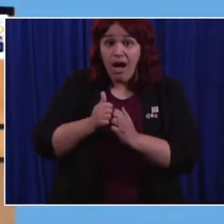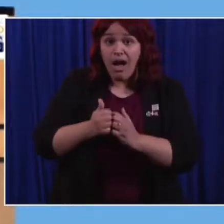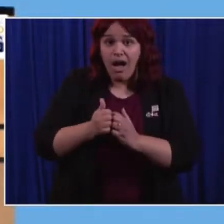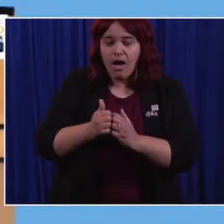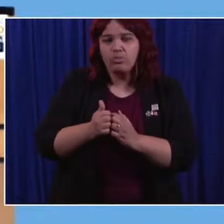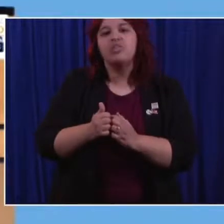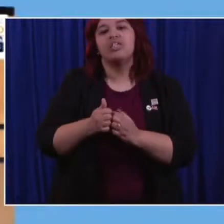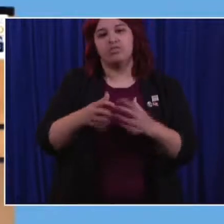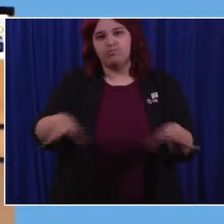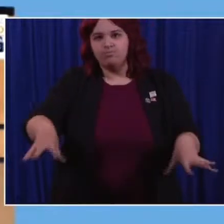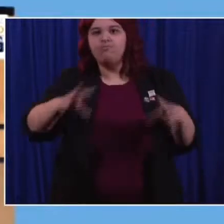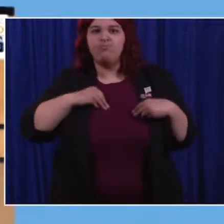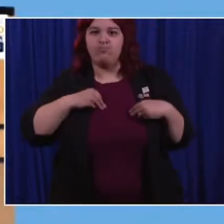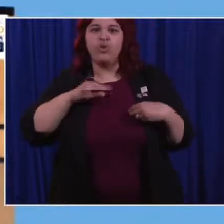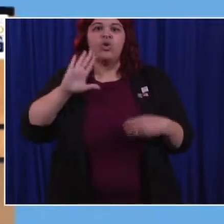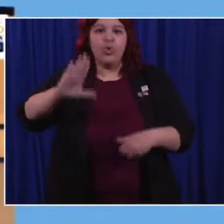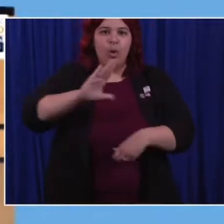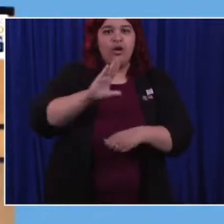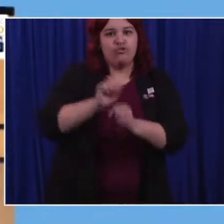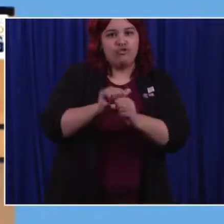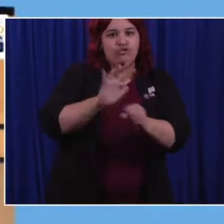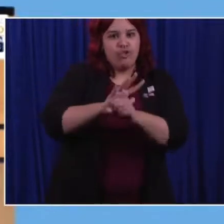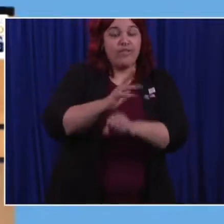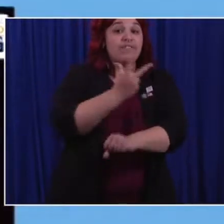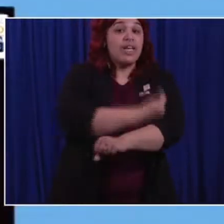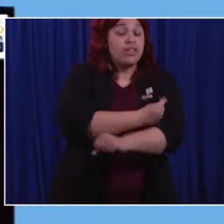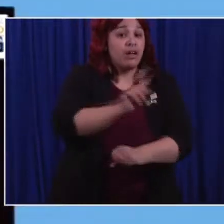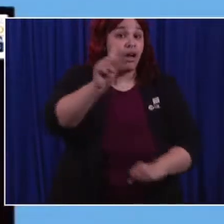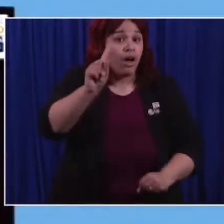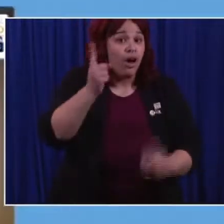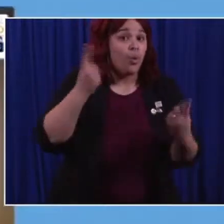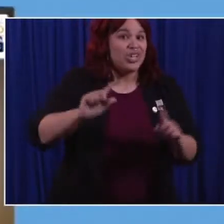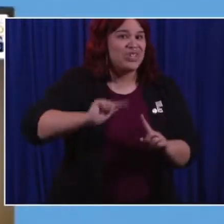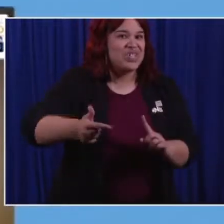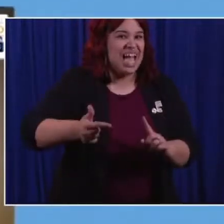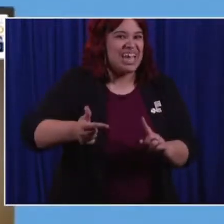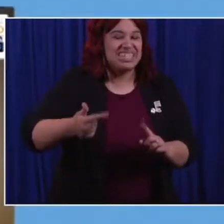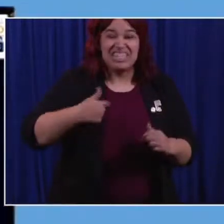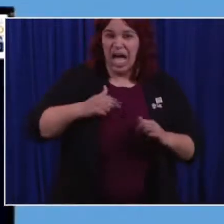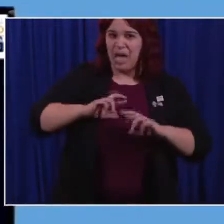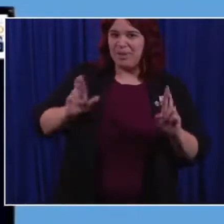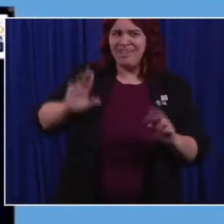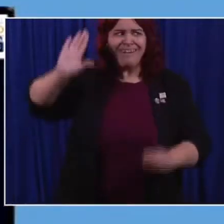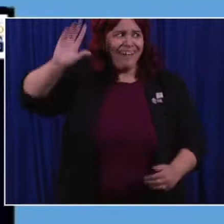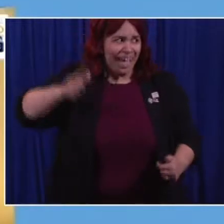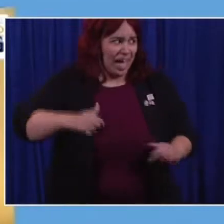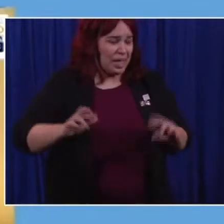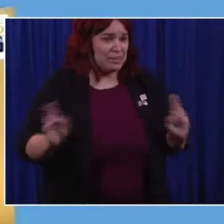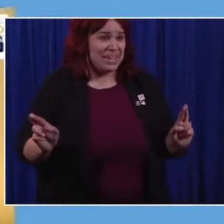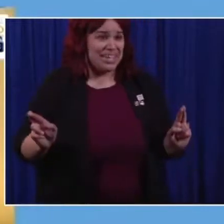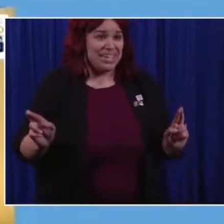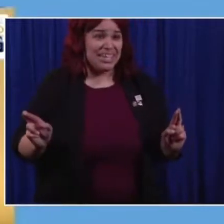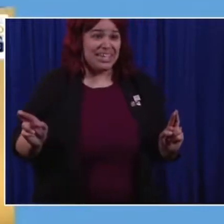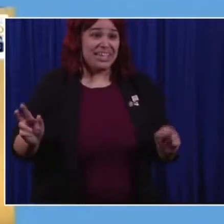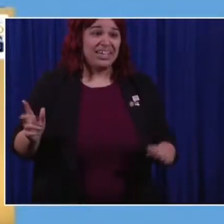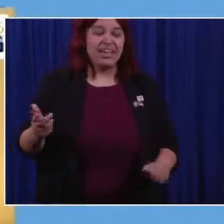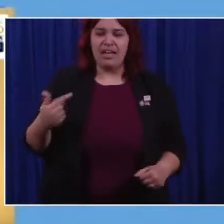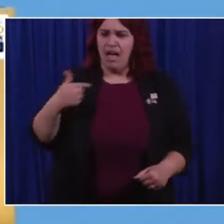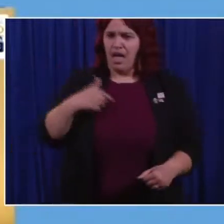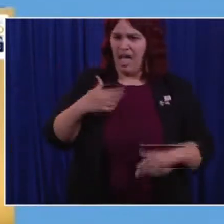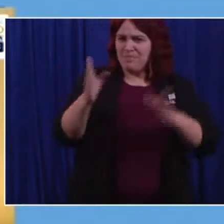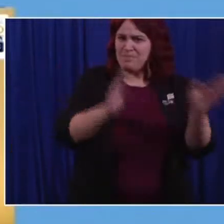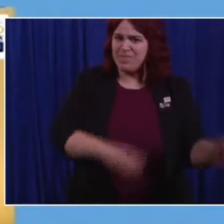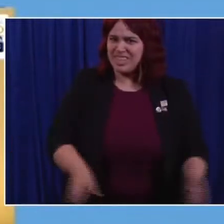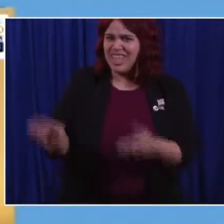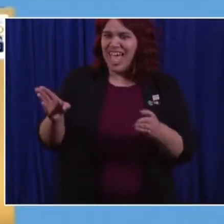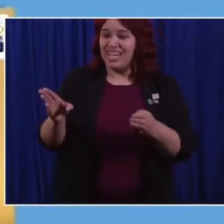a COVID-19 vaccine when it's your turn. I'm ready. I'm ready. I'm ready. I plan to get the